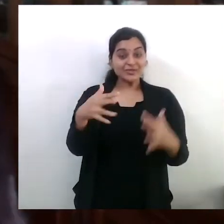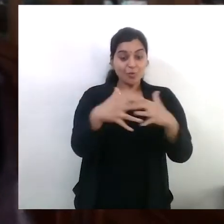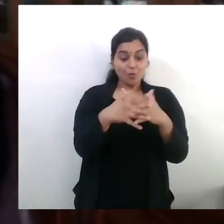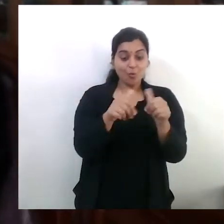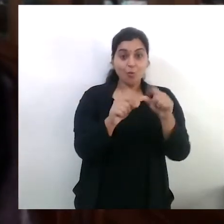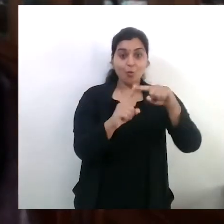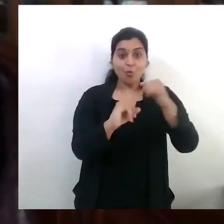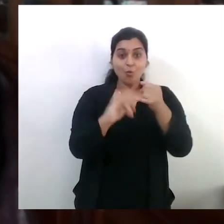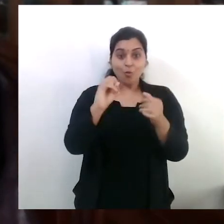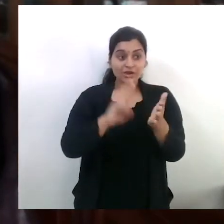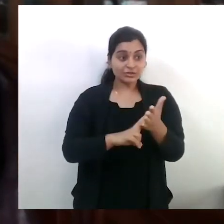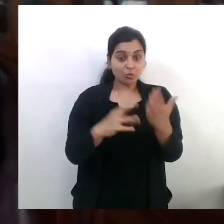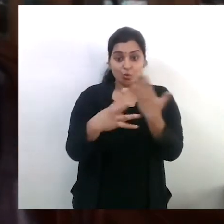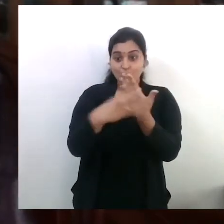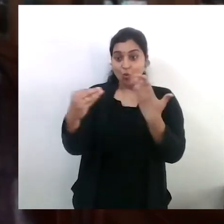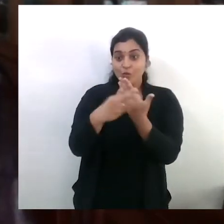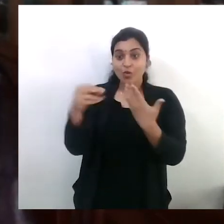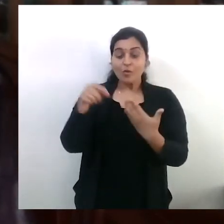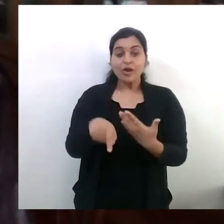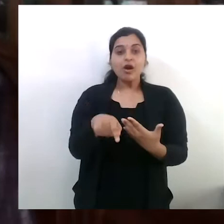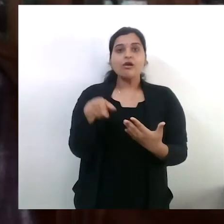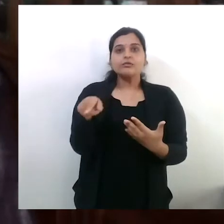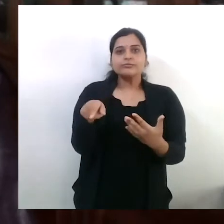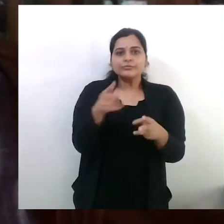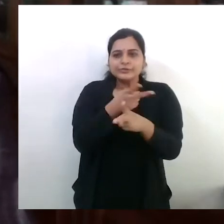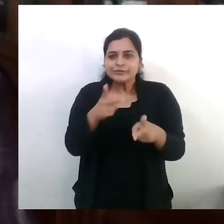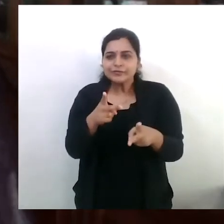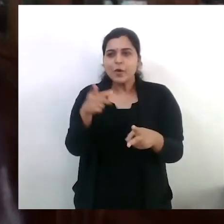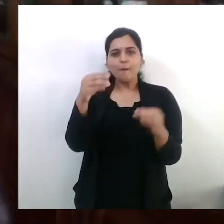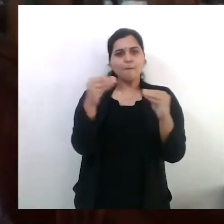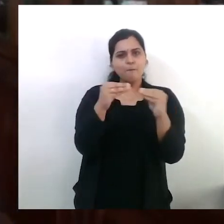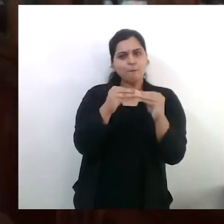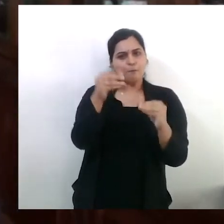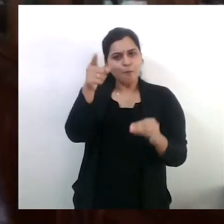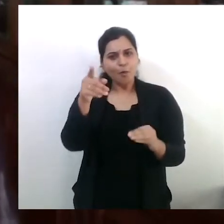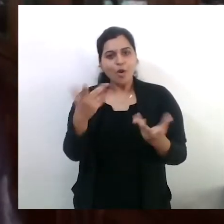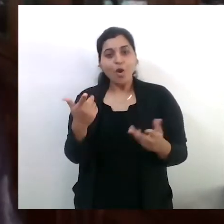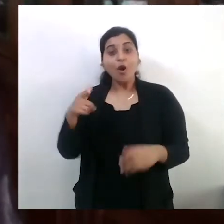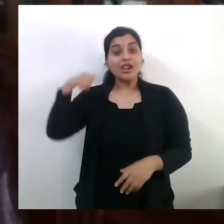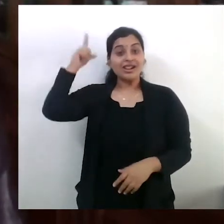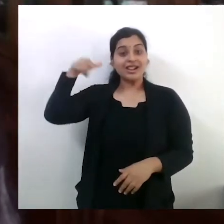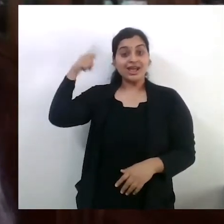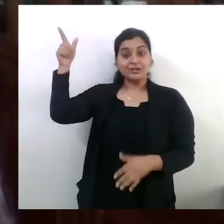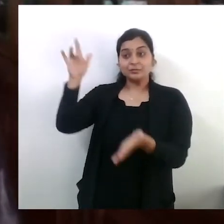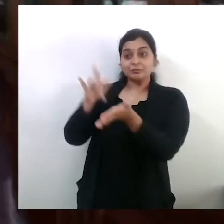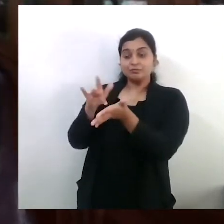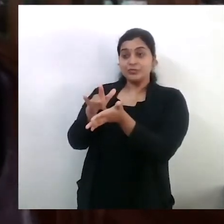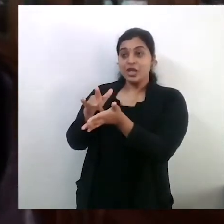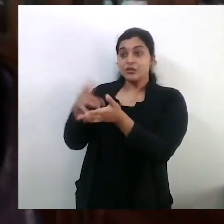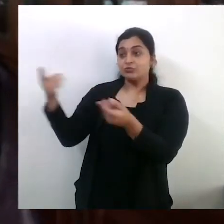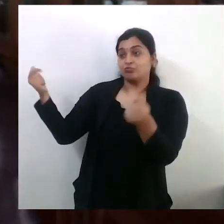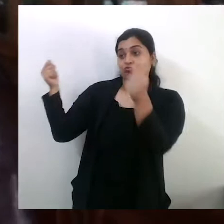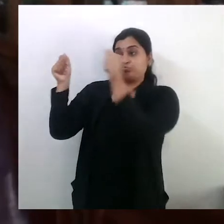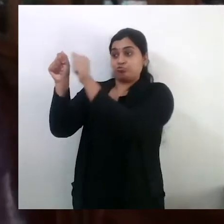lying in the zoo in Bombay as an archive, and in the Kew Garden in London. So if we have to look